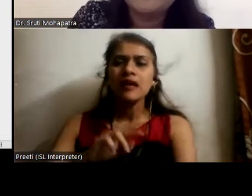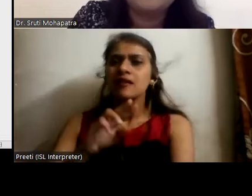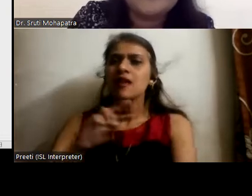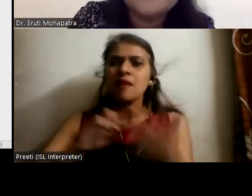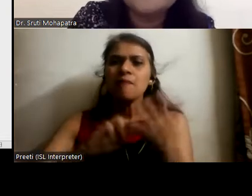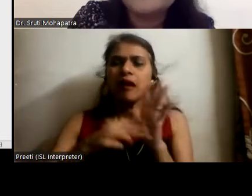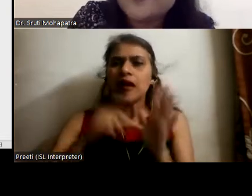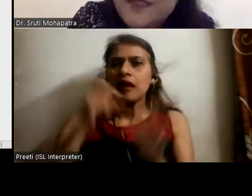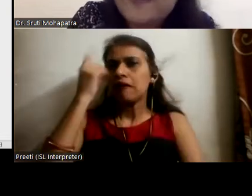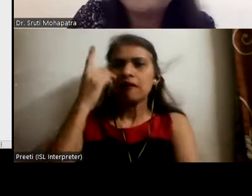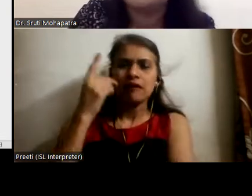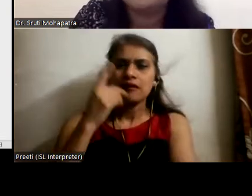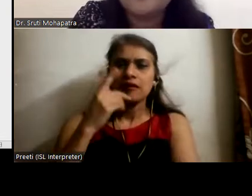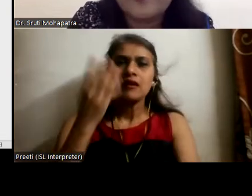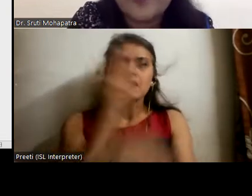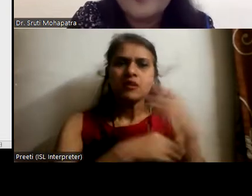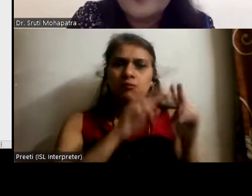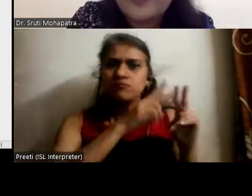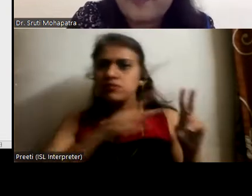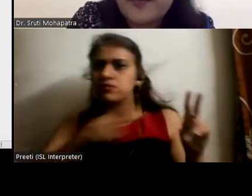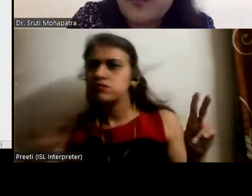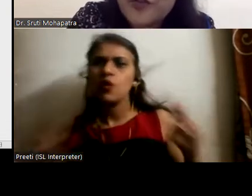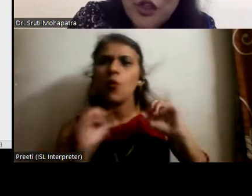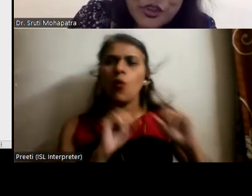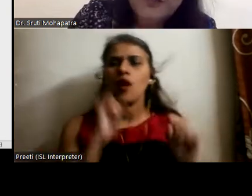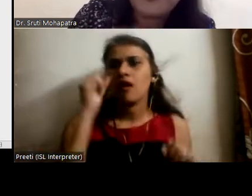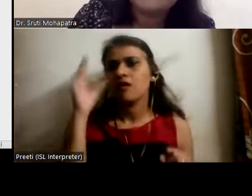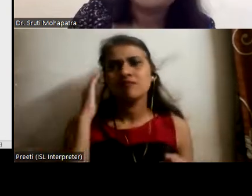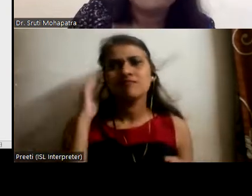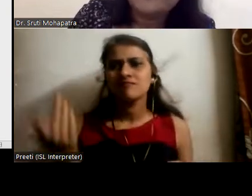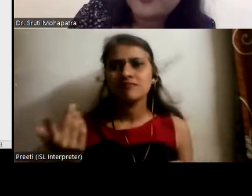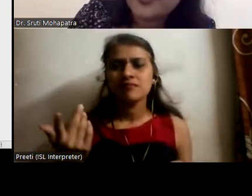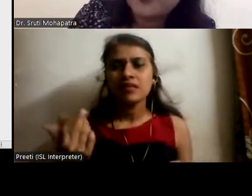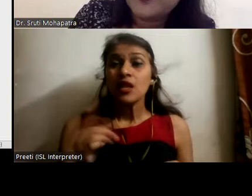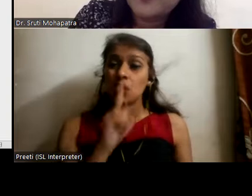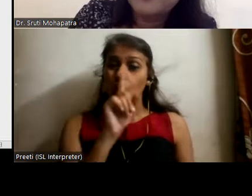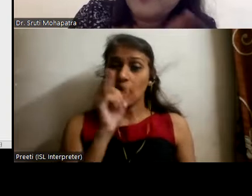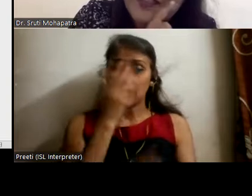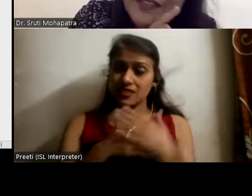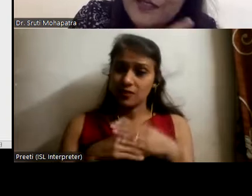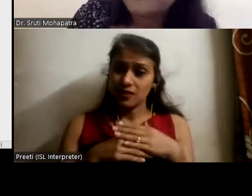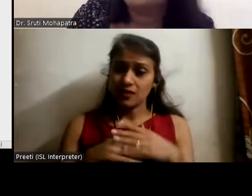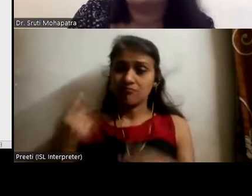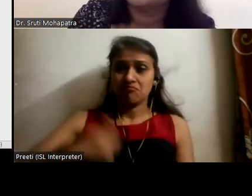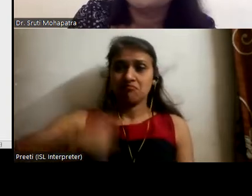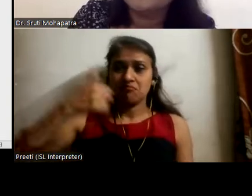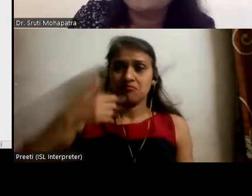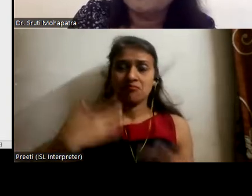challenges, without understanding specific challenges of the different groups. So small splinters arose, but the